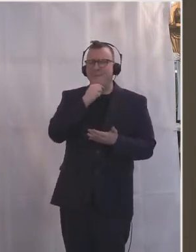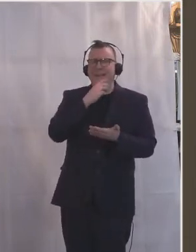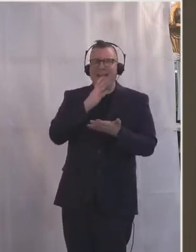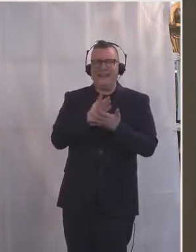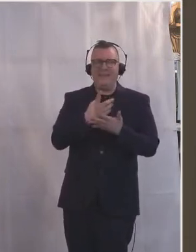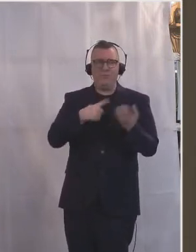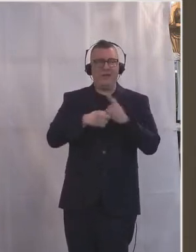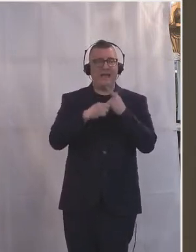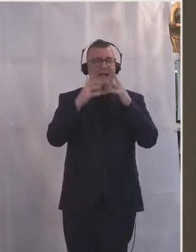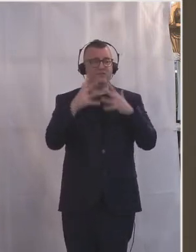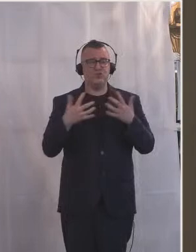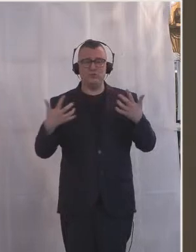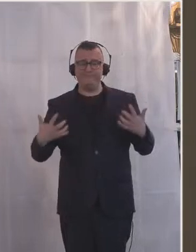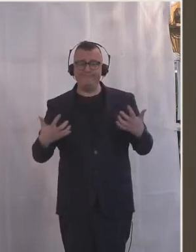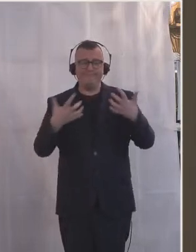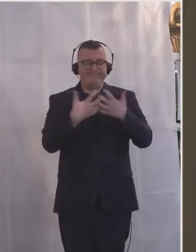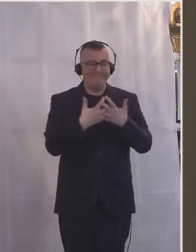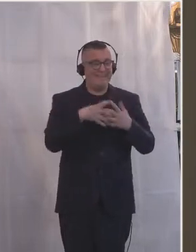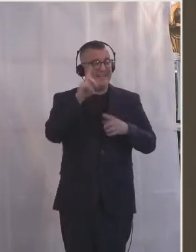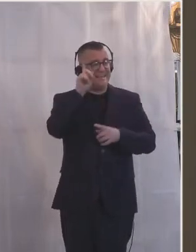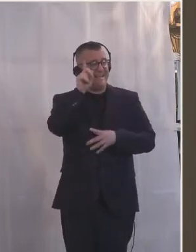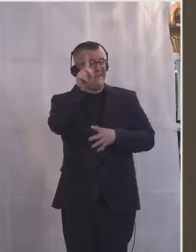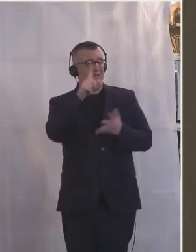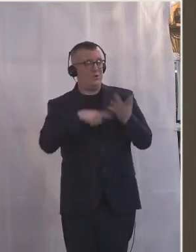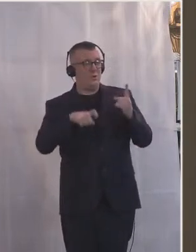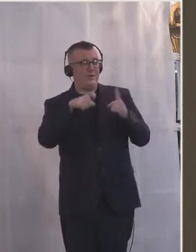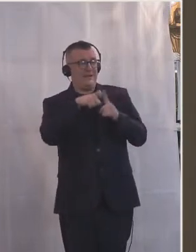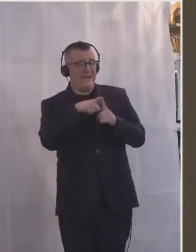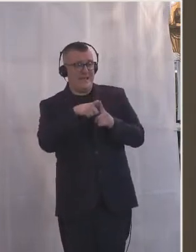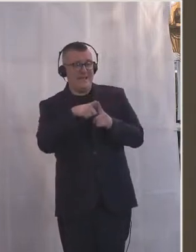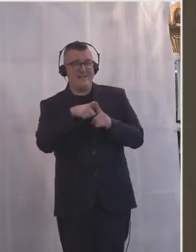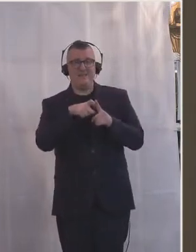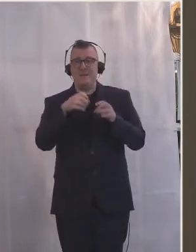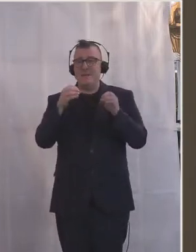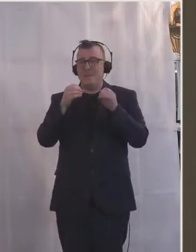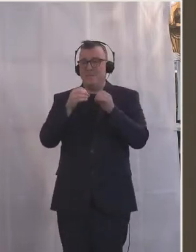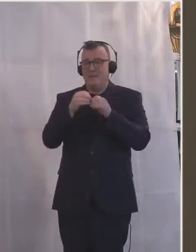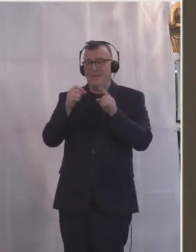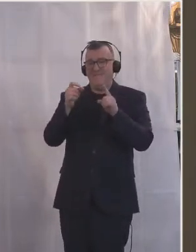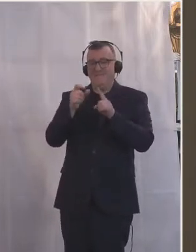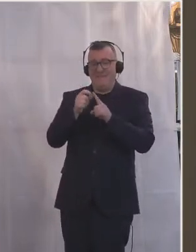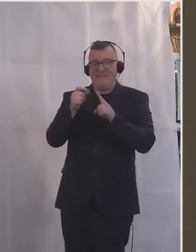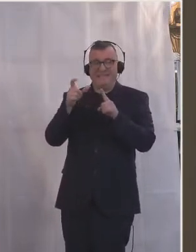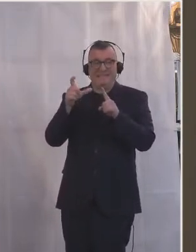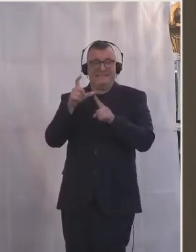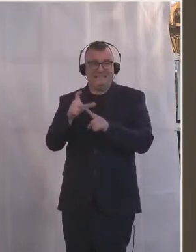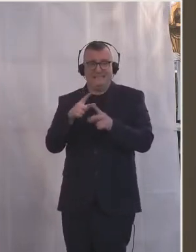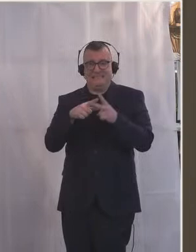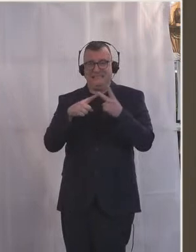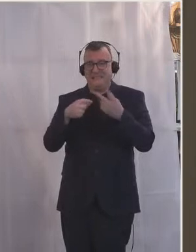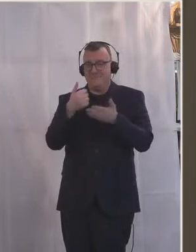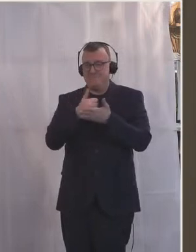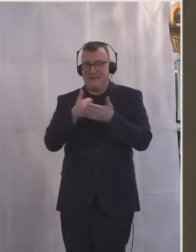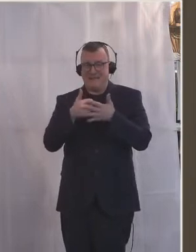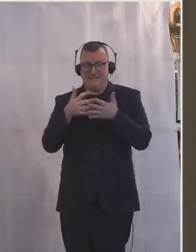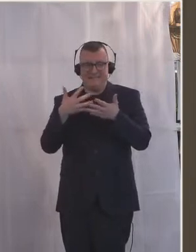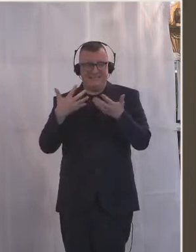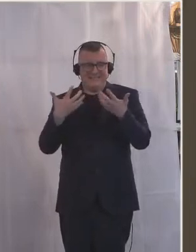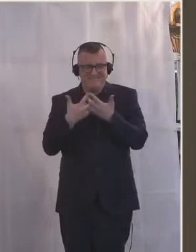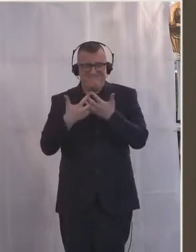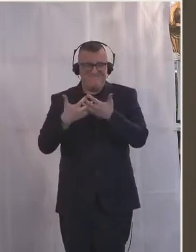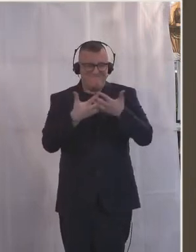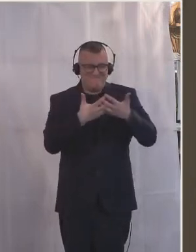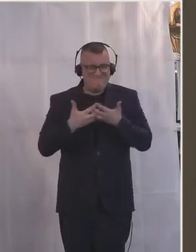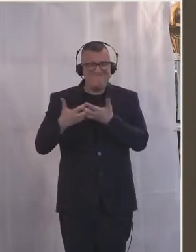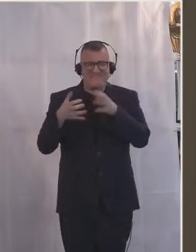better together. So Innovate UK, Foundervine, BVC, NatWest, you know, how can we collectively,